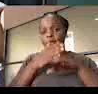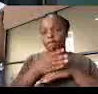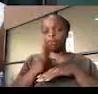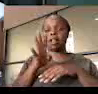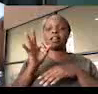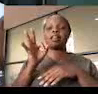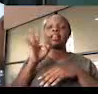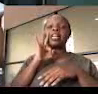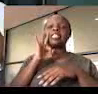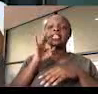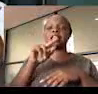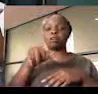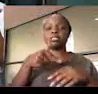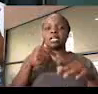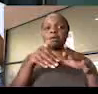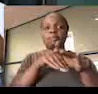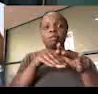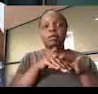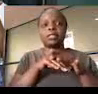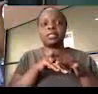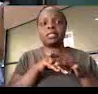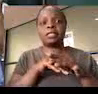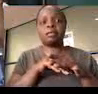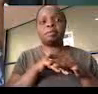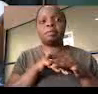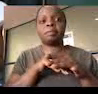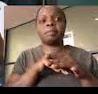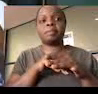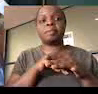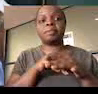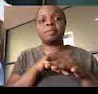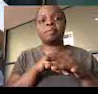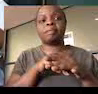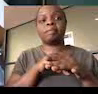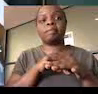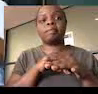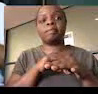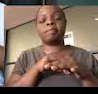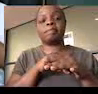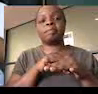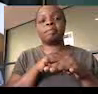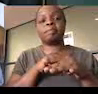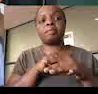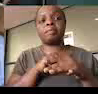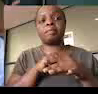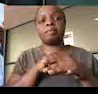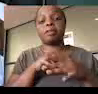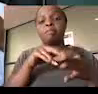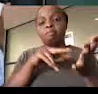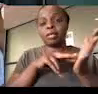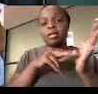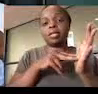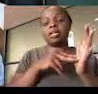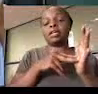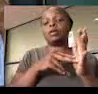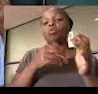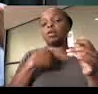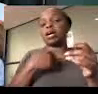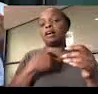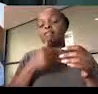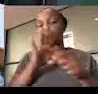week. per week. Wow. Wow. And we can carry them simultaneously without any challenges because